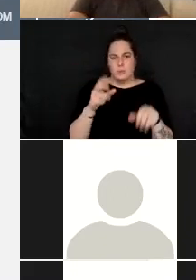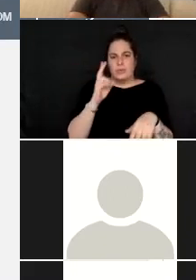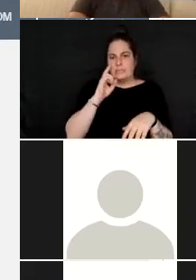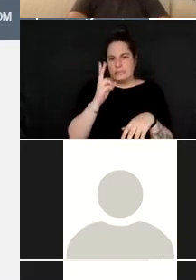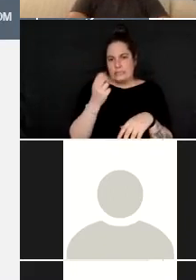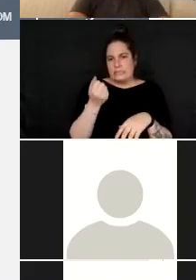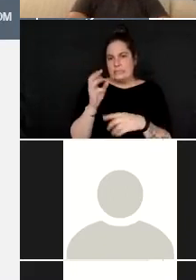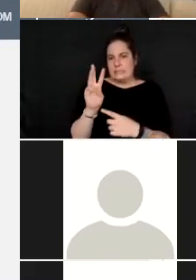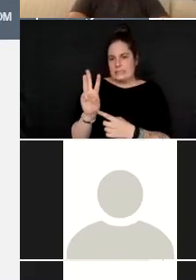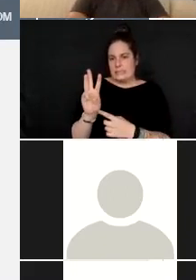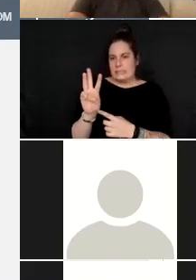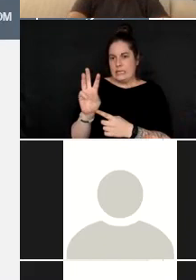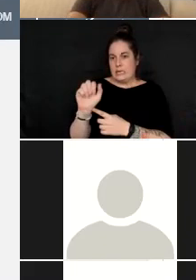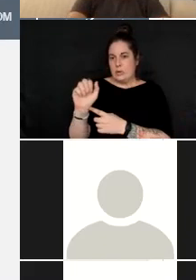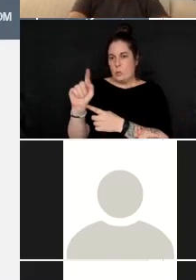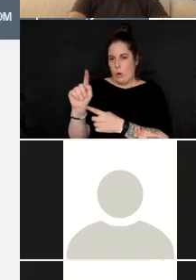16 watts.